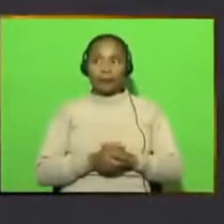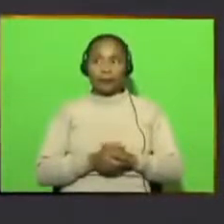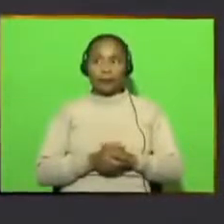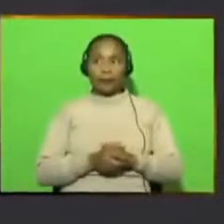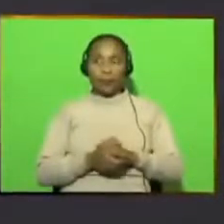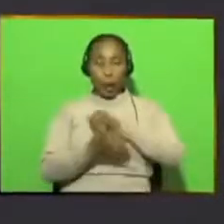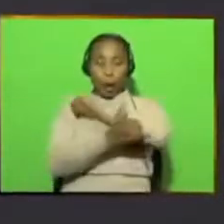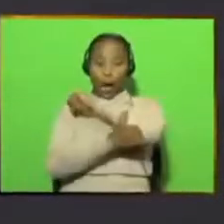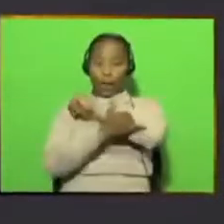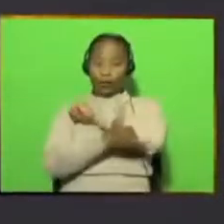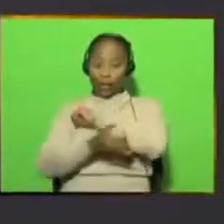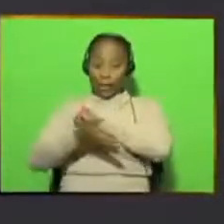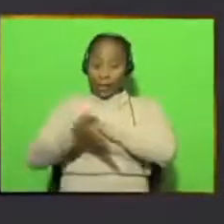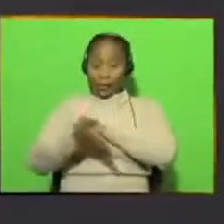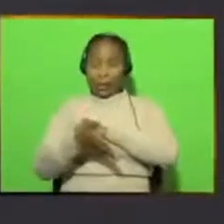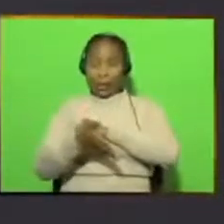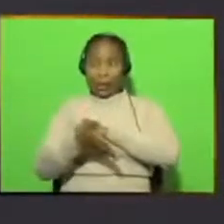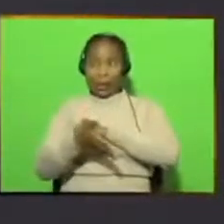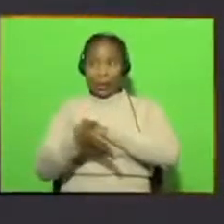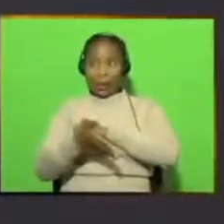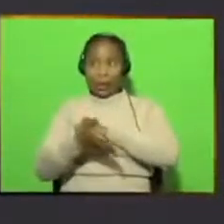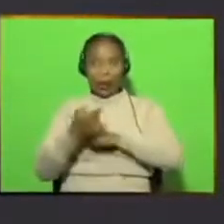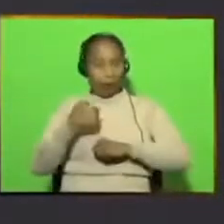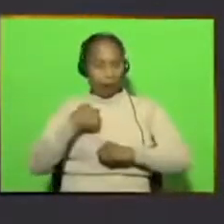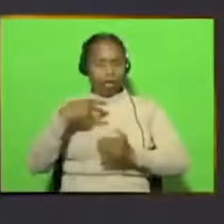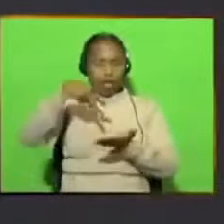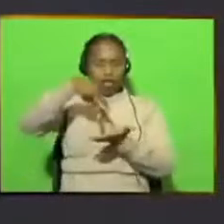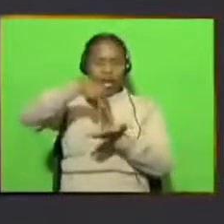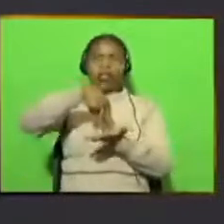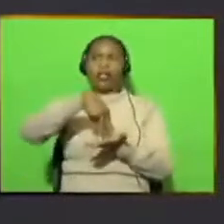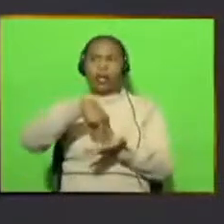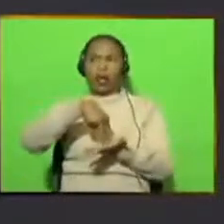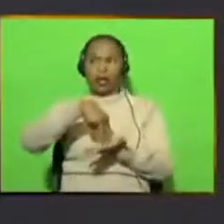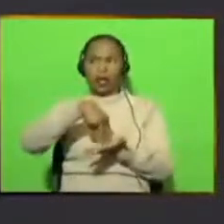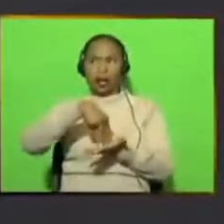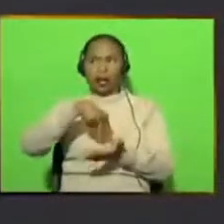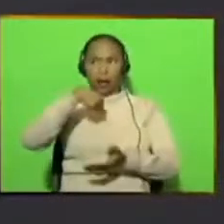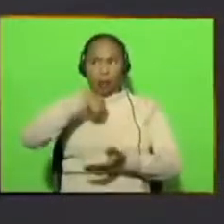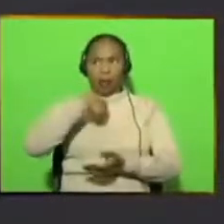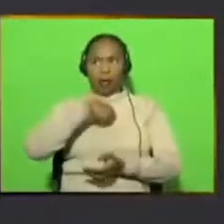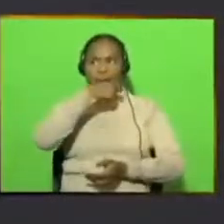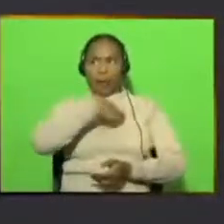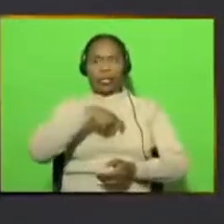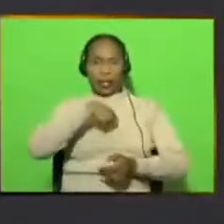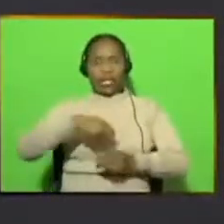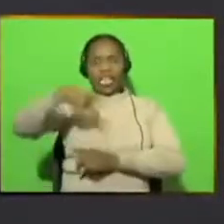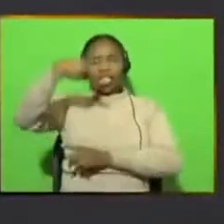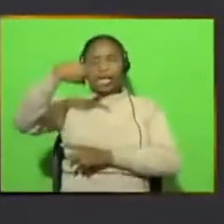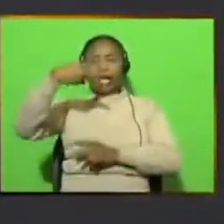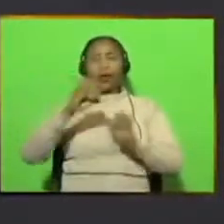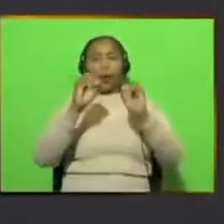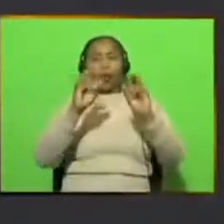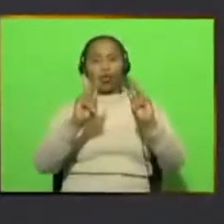This country, I'm standing here as a person that got a second chance.